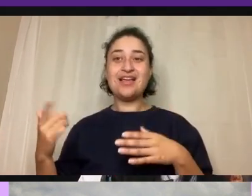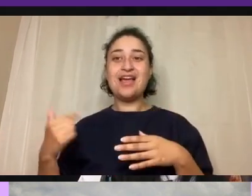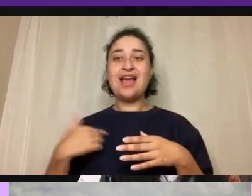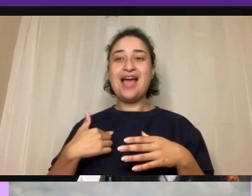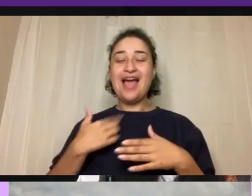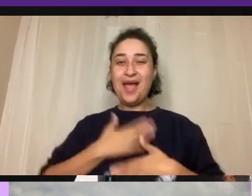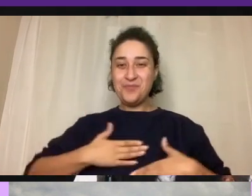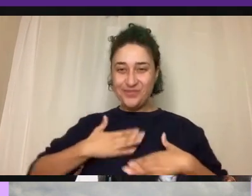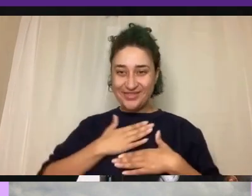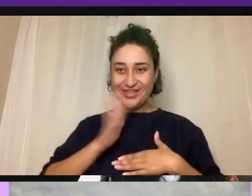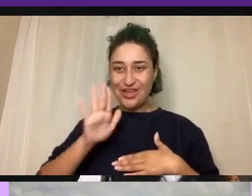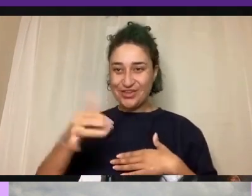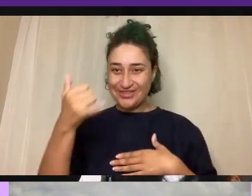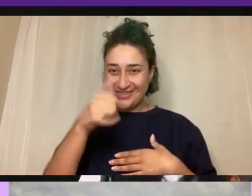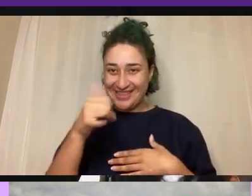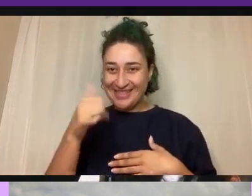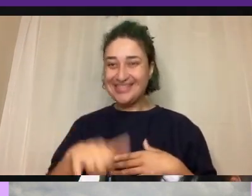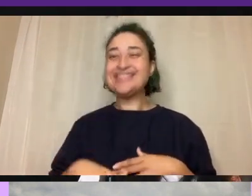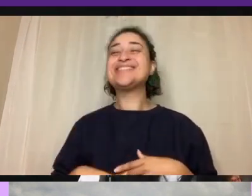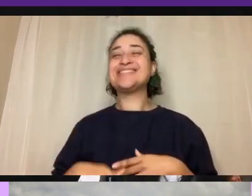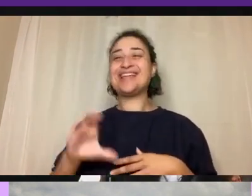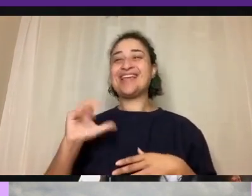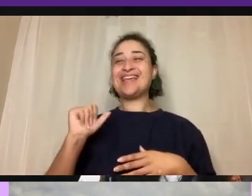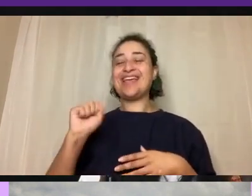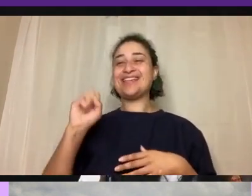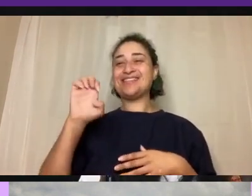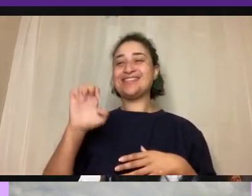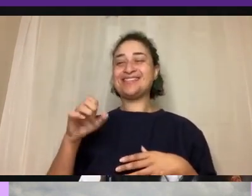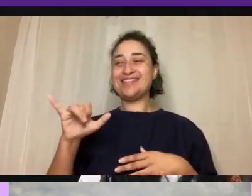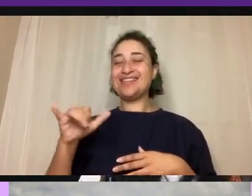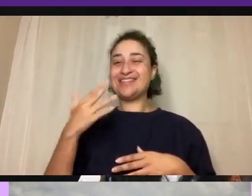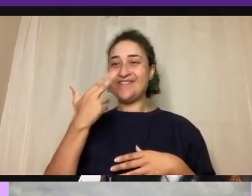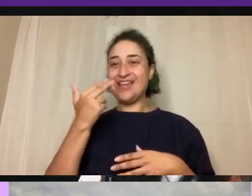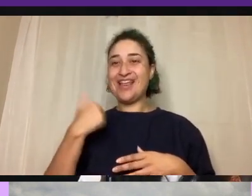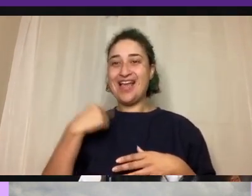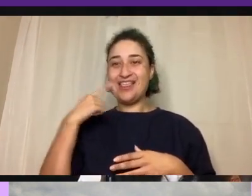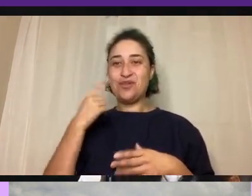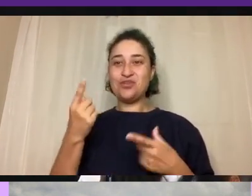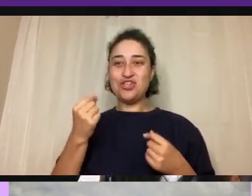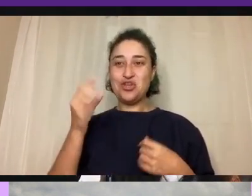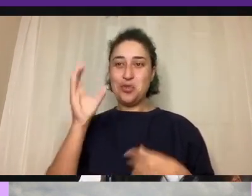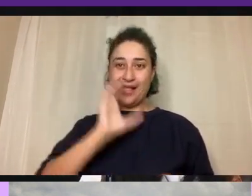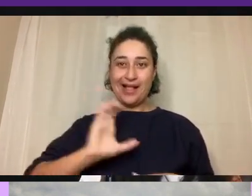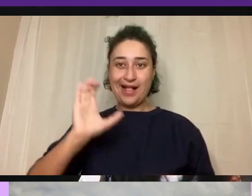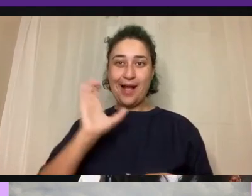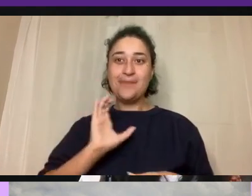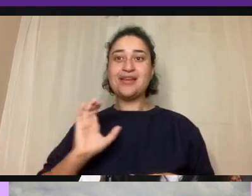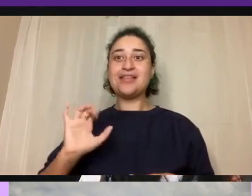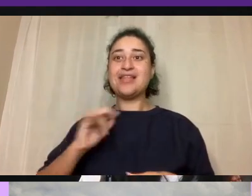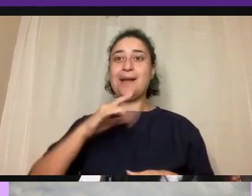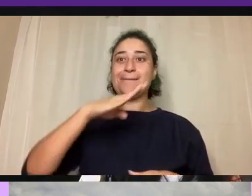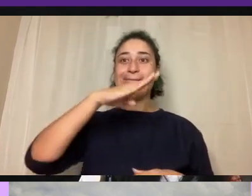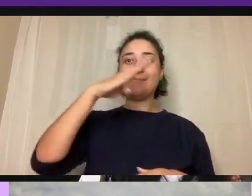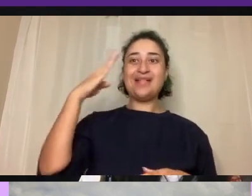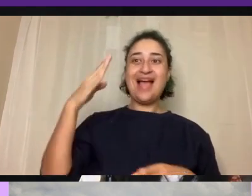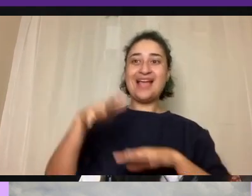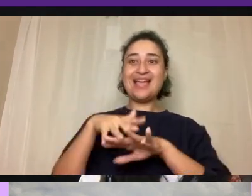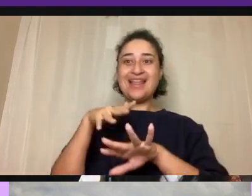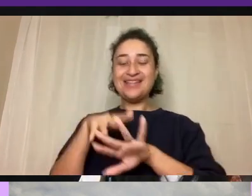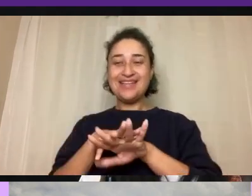is hilarious. And I'm like, we need to do comedy sets. We need to have like Black and Indigenous comedians, because we need to